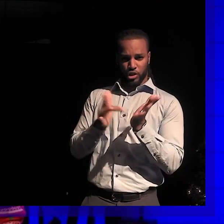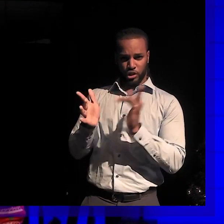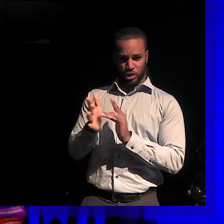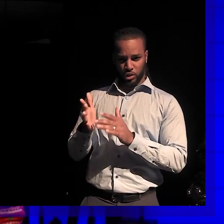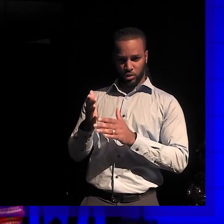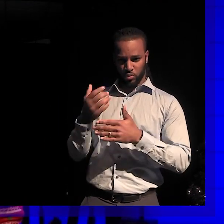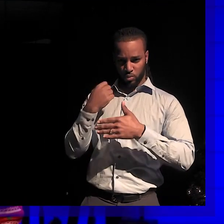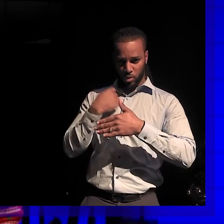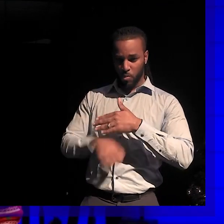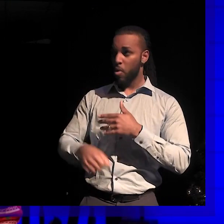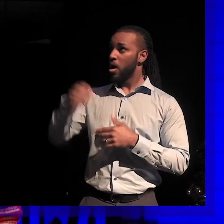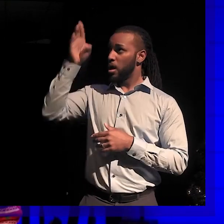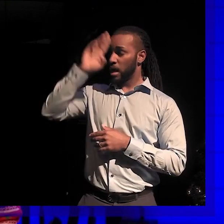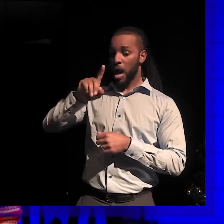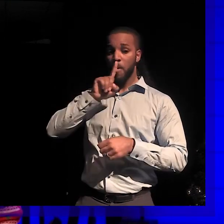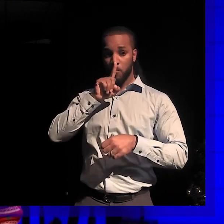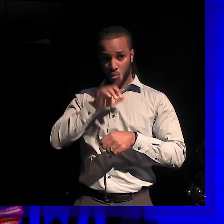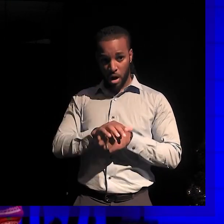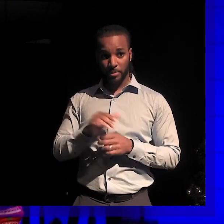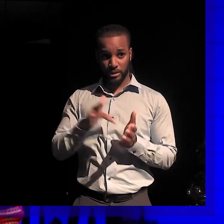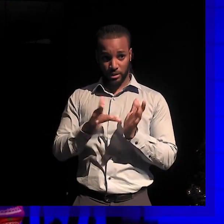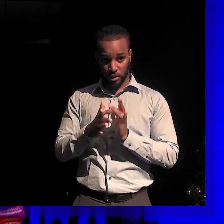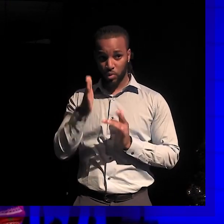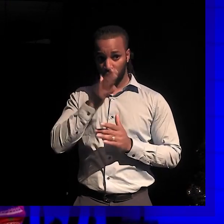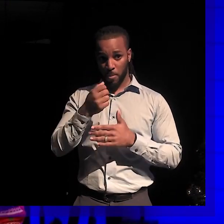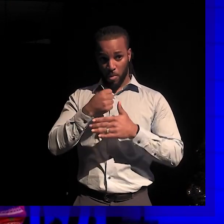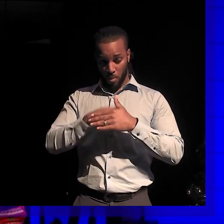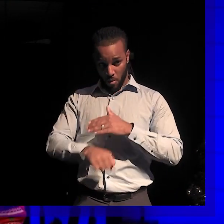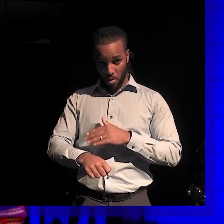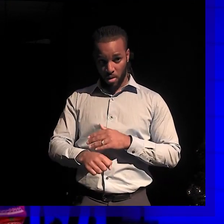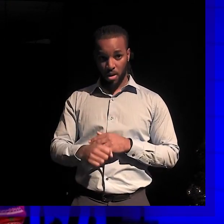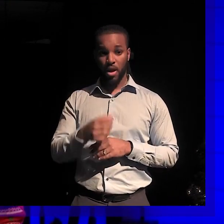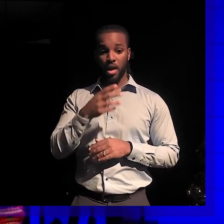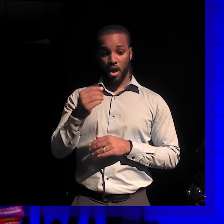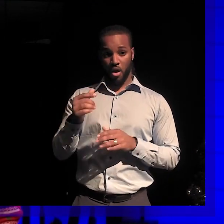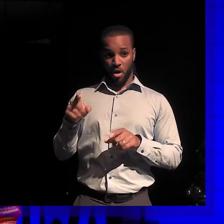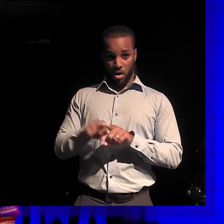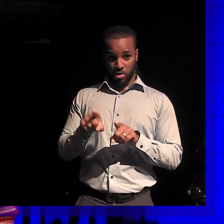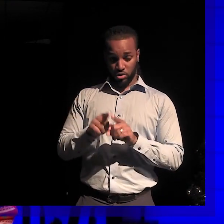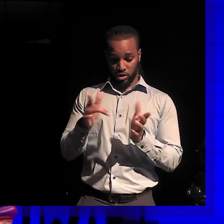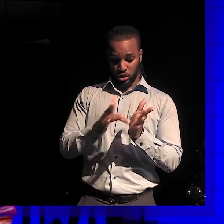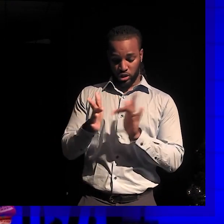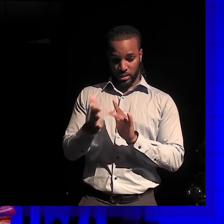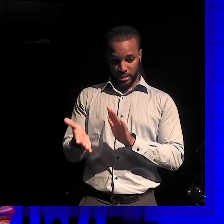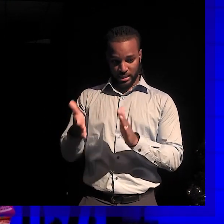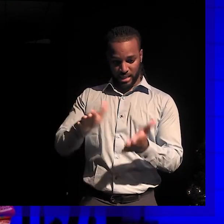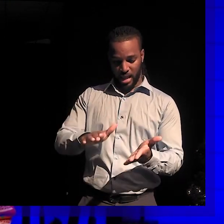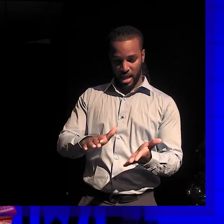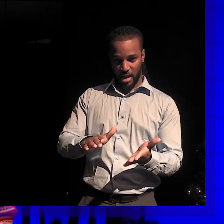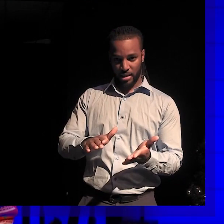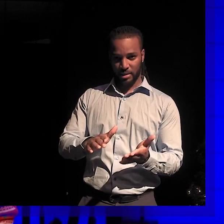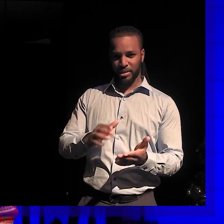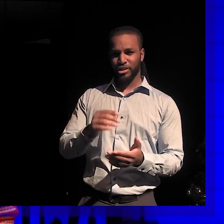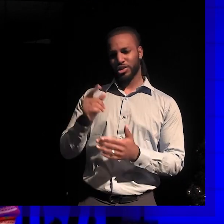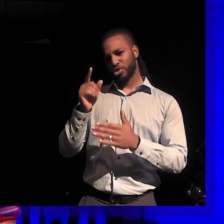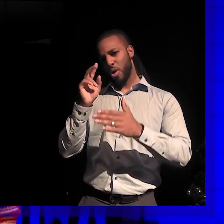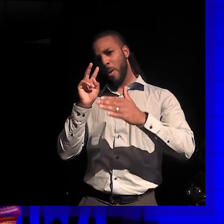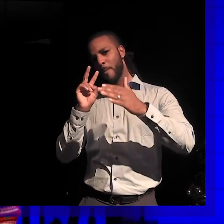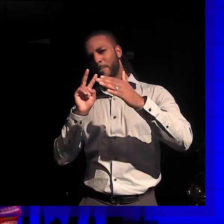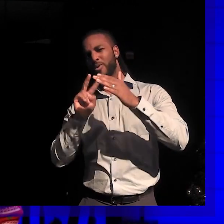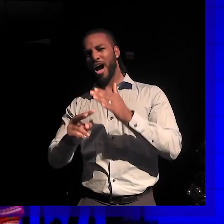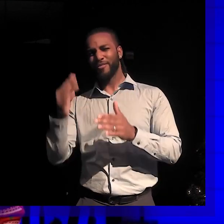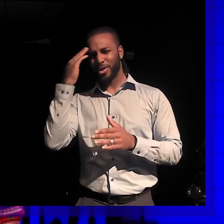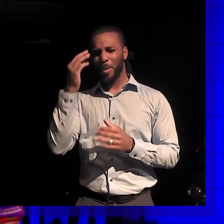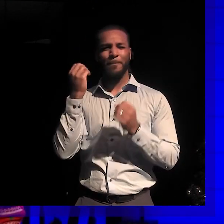to fulfill his promise. The death of Jesus was prophesied a couple thousand